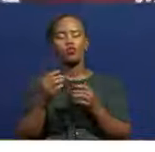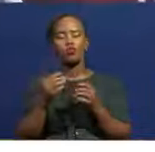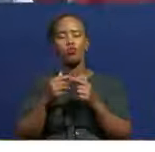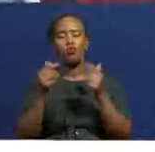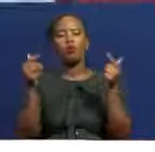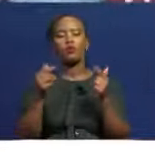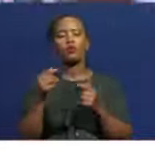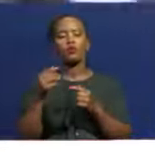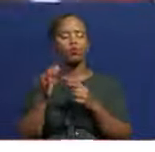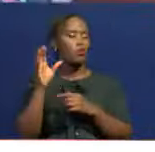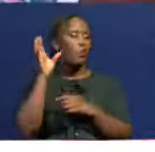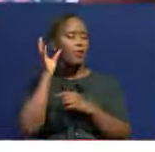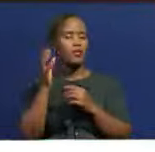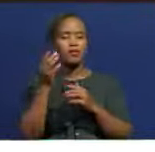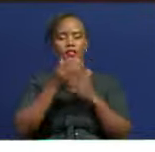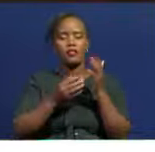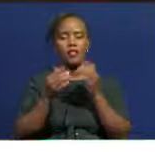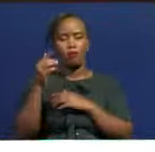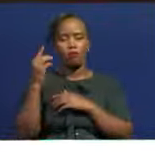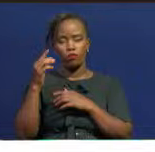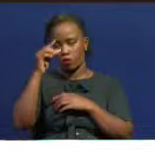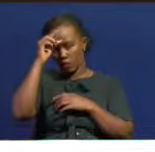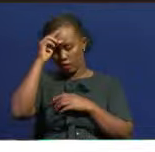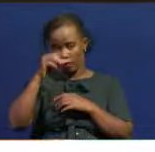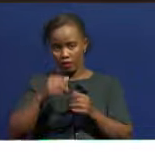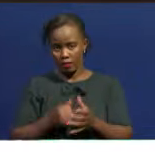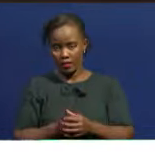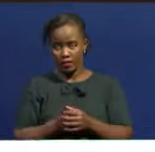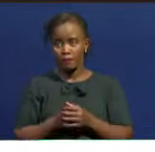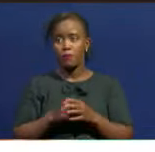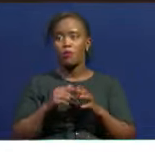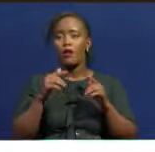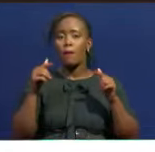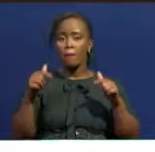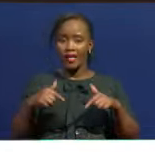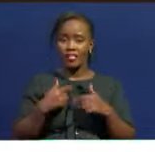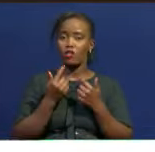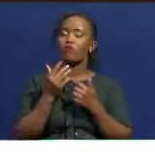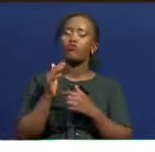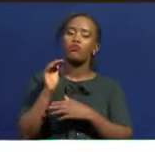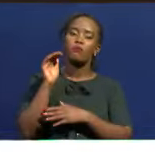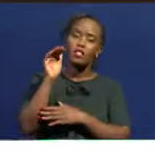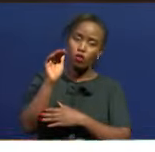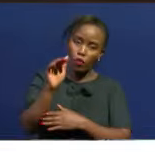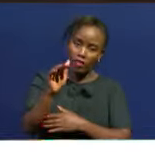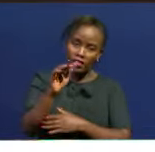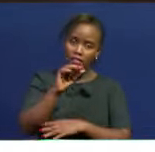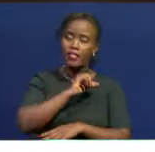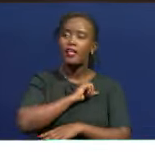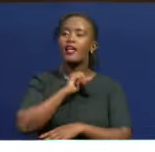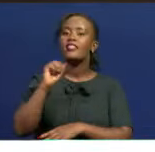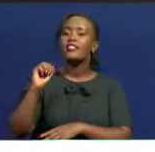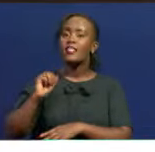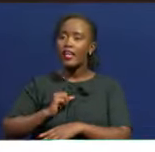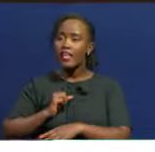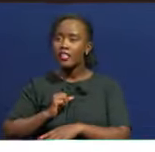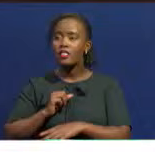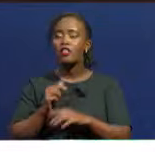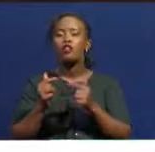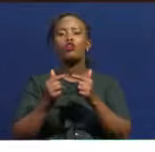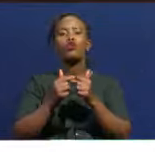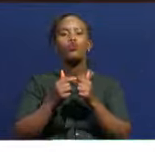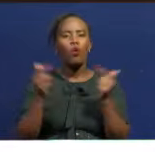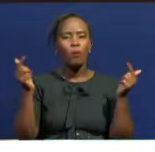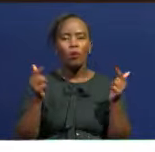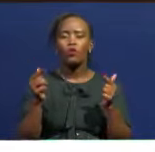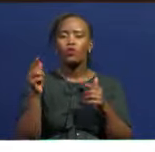by some county governments. Mimi ninaenda kuomba Senate ikatae mambo